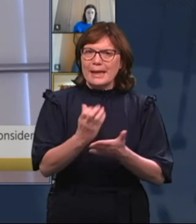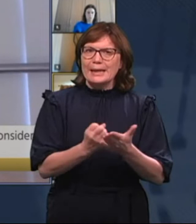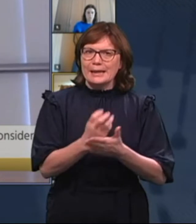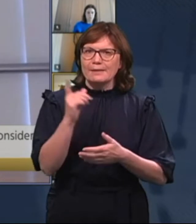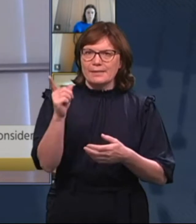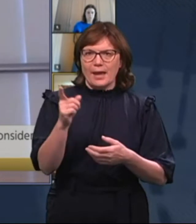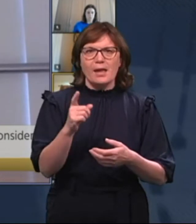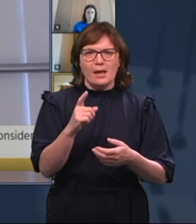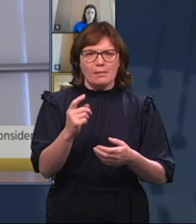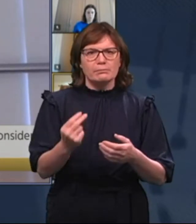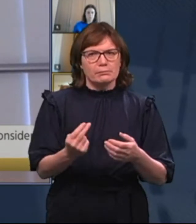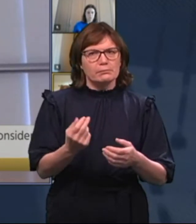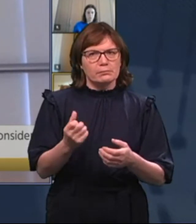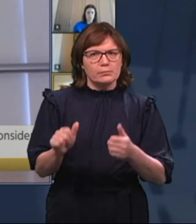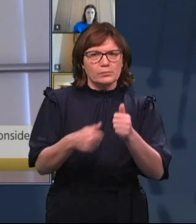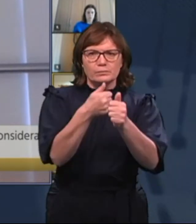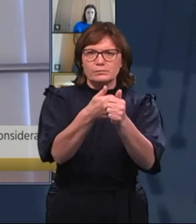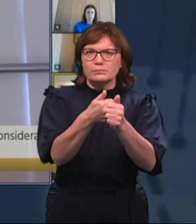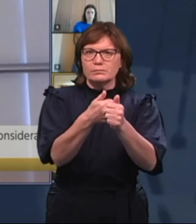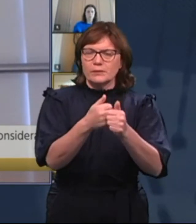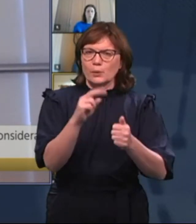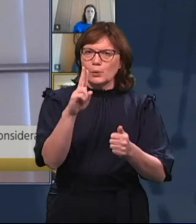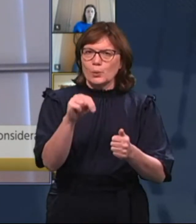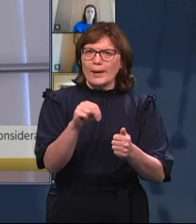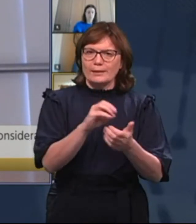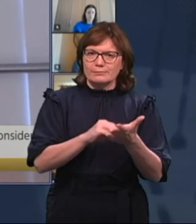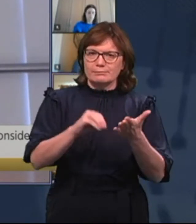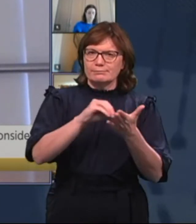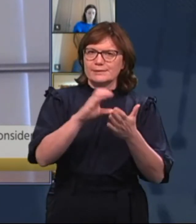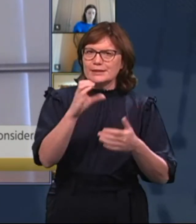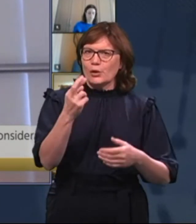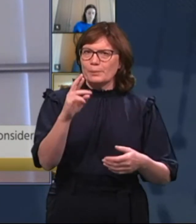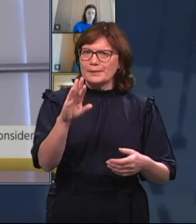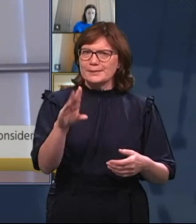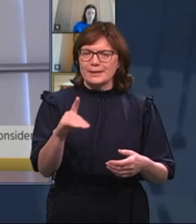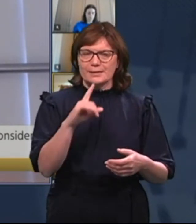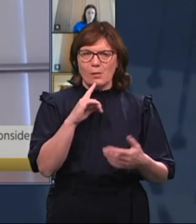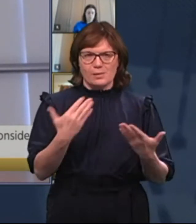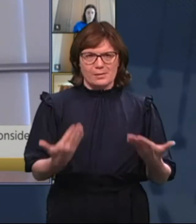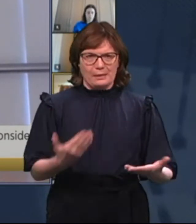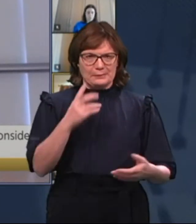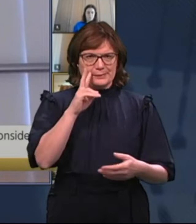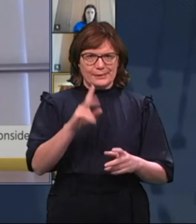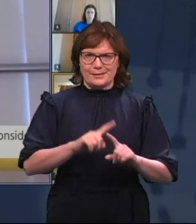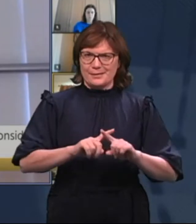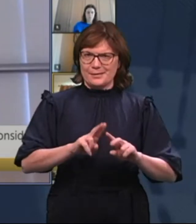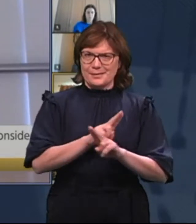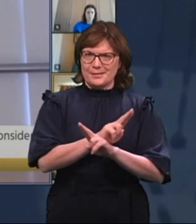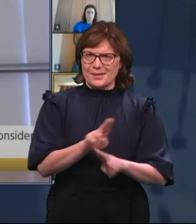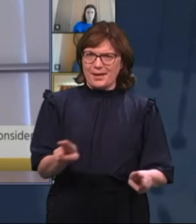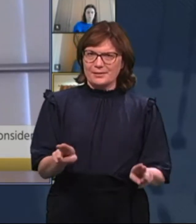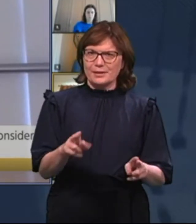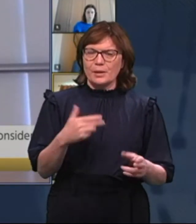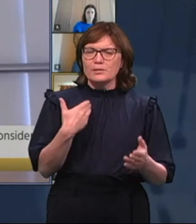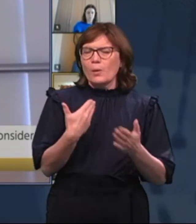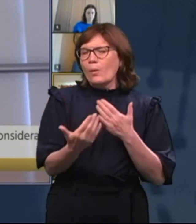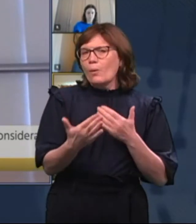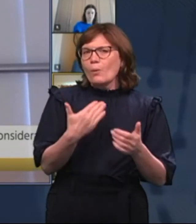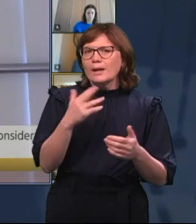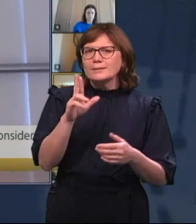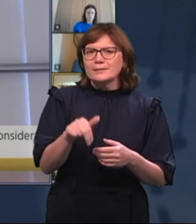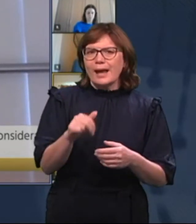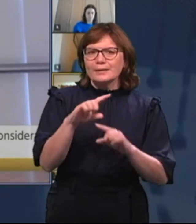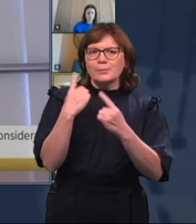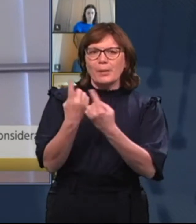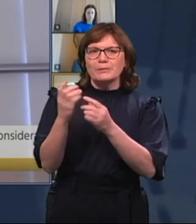People with Disabilities, but I suppose here we see the reality. So I'm just wondering if you could expand on specifically how they could support you